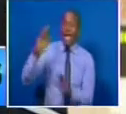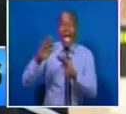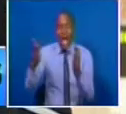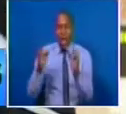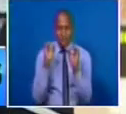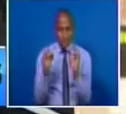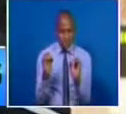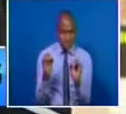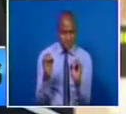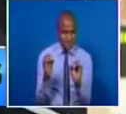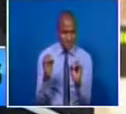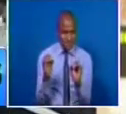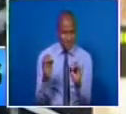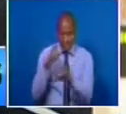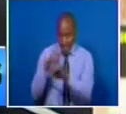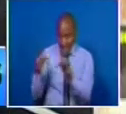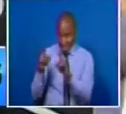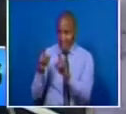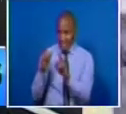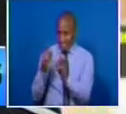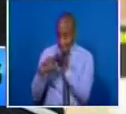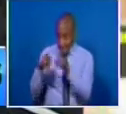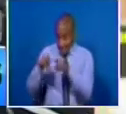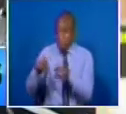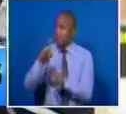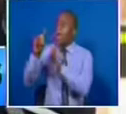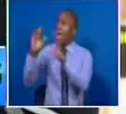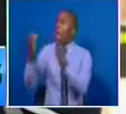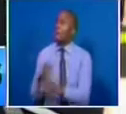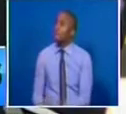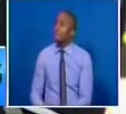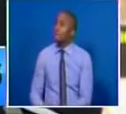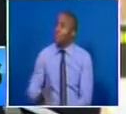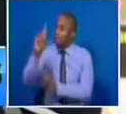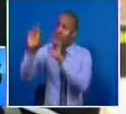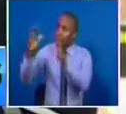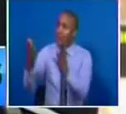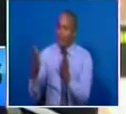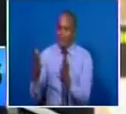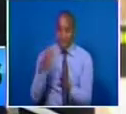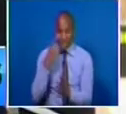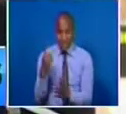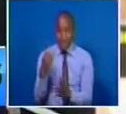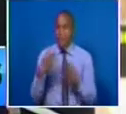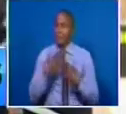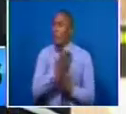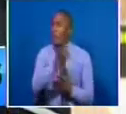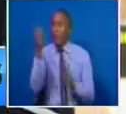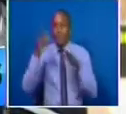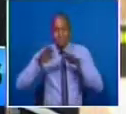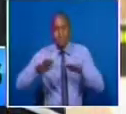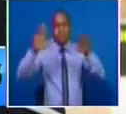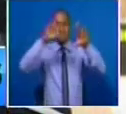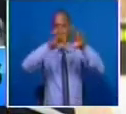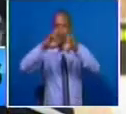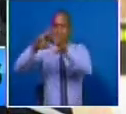The how bit, the debate offers the platform. And I'm pretty excited that, you know, if you have the entire media, the entire audience focusing, every